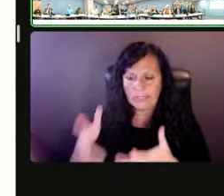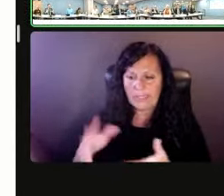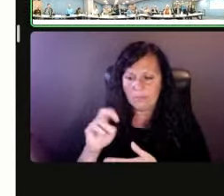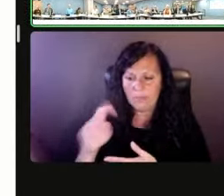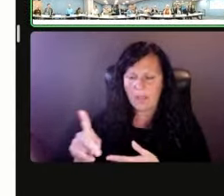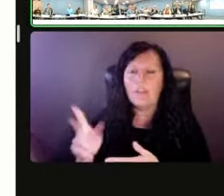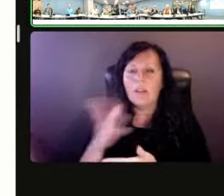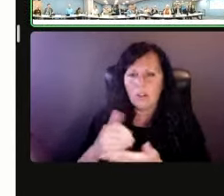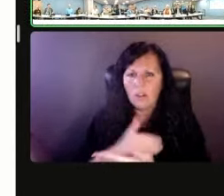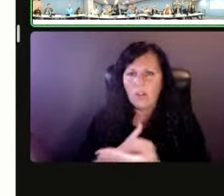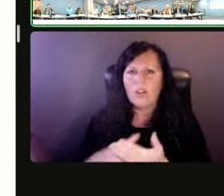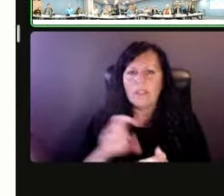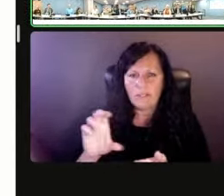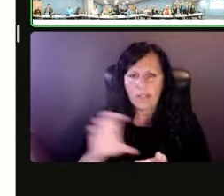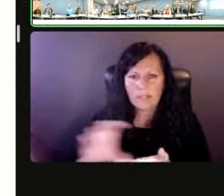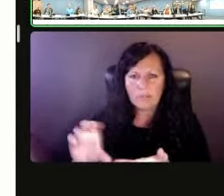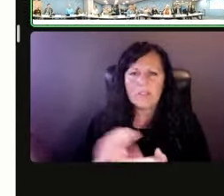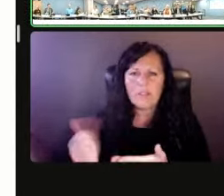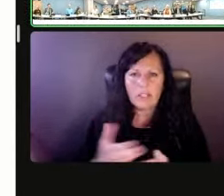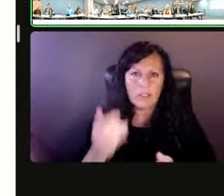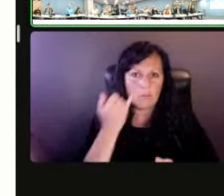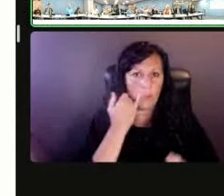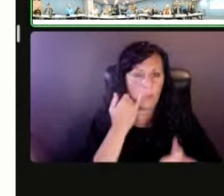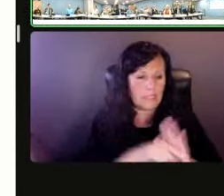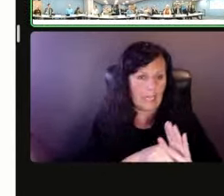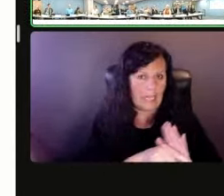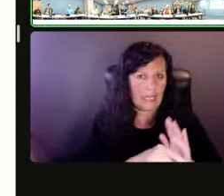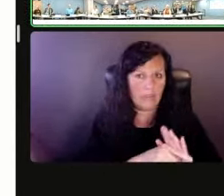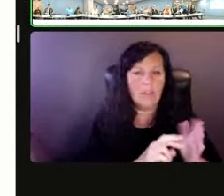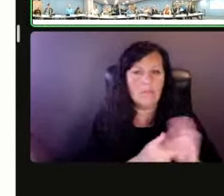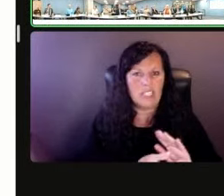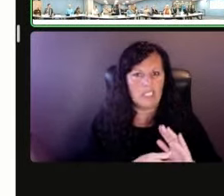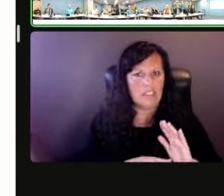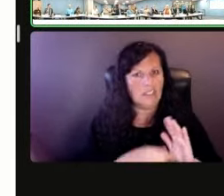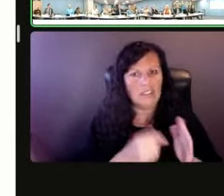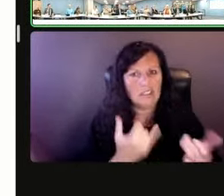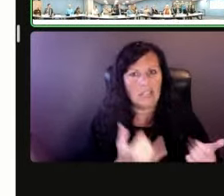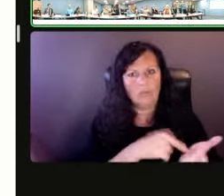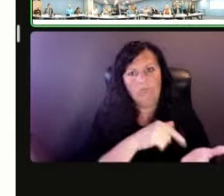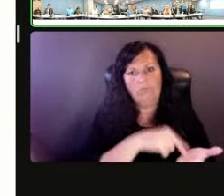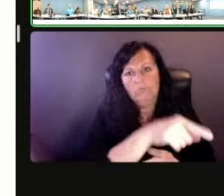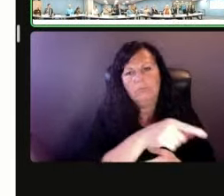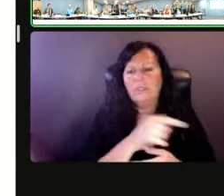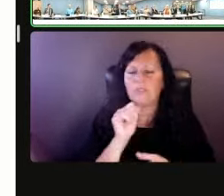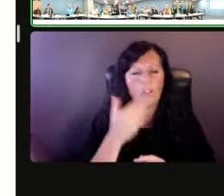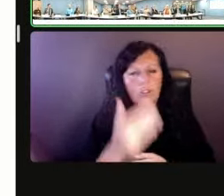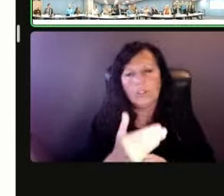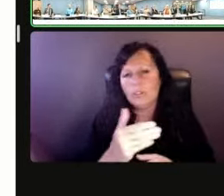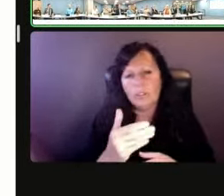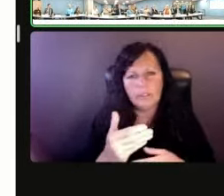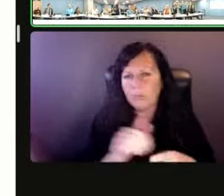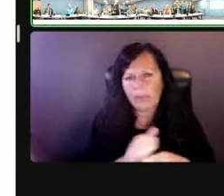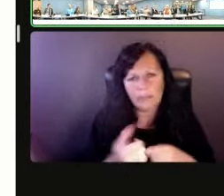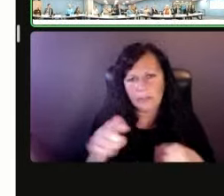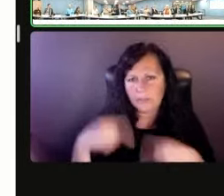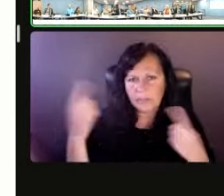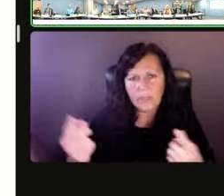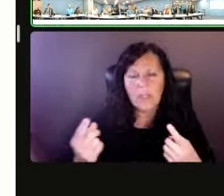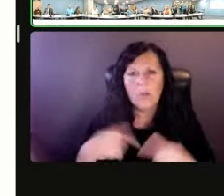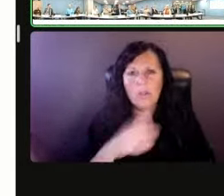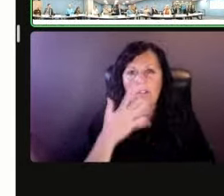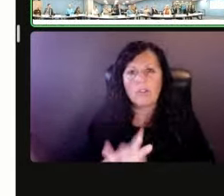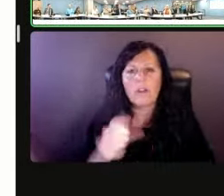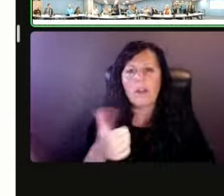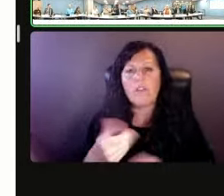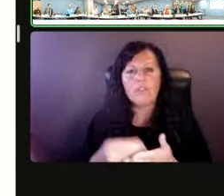go negative, you accrue negative interest, and it's not a good practice. We're fortunate that other funds have healthy